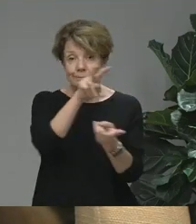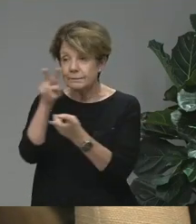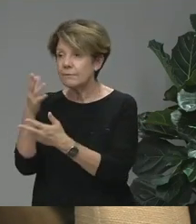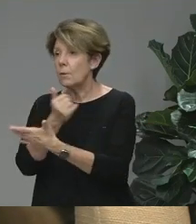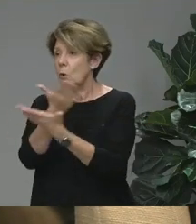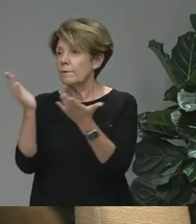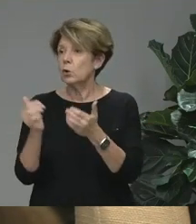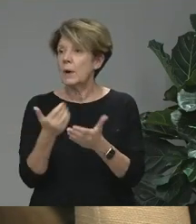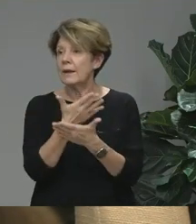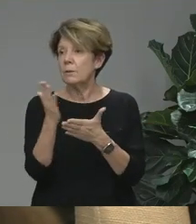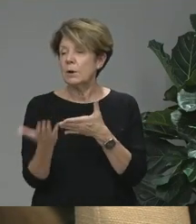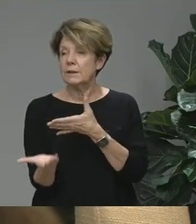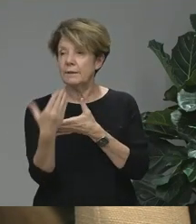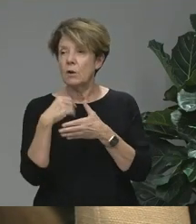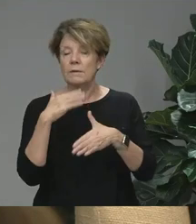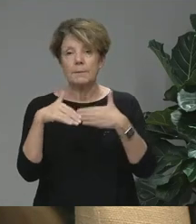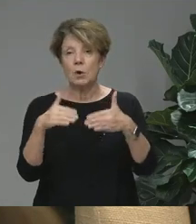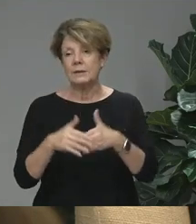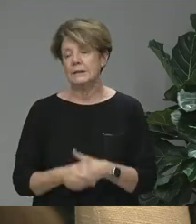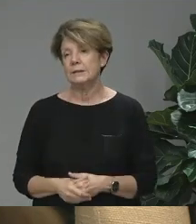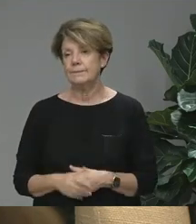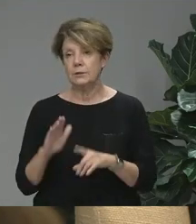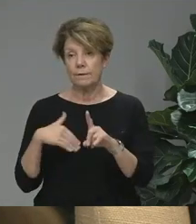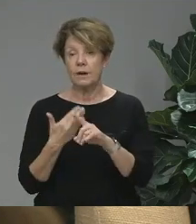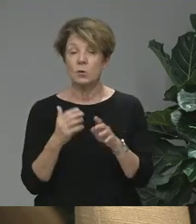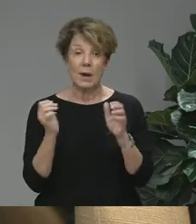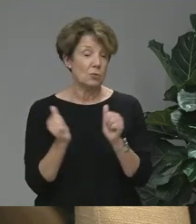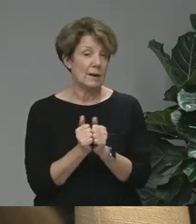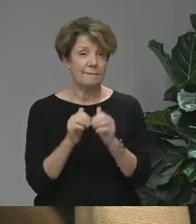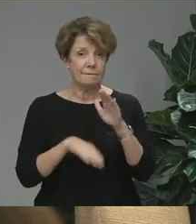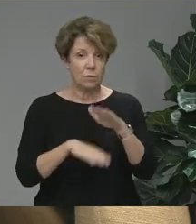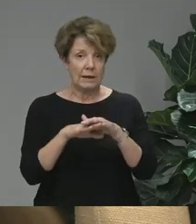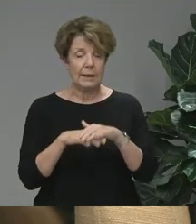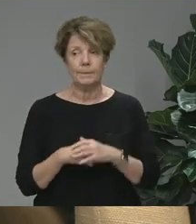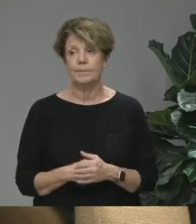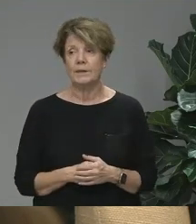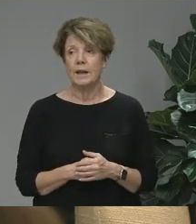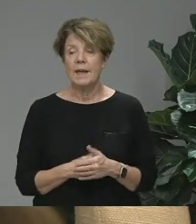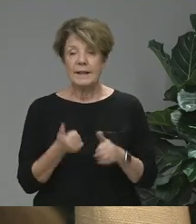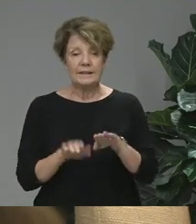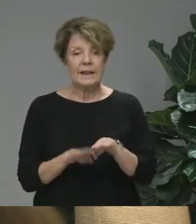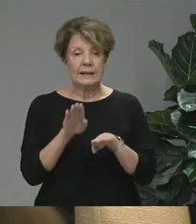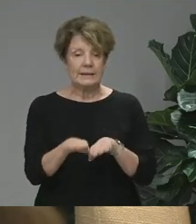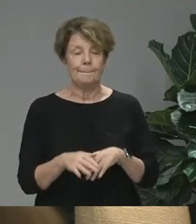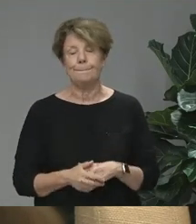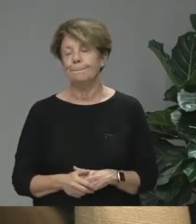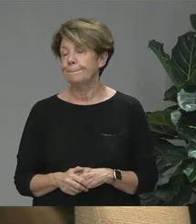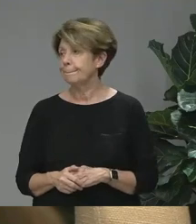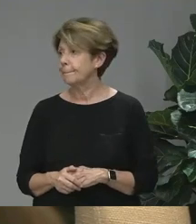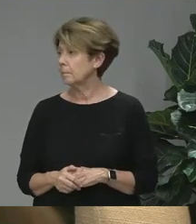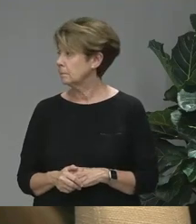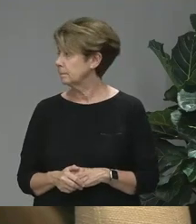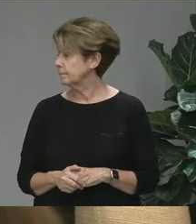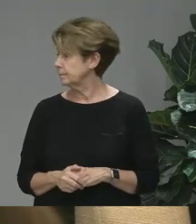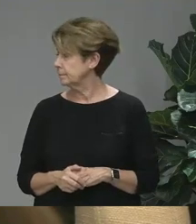you who have been involved in our processes so far. So I agree entirely, and that's our next bit of work.